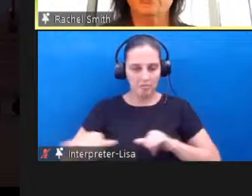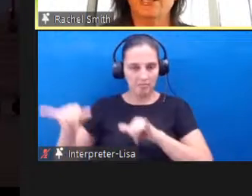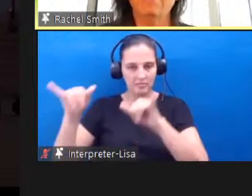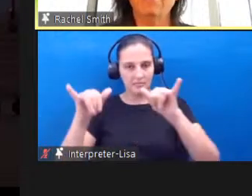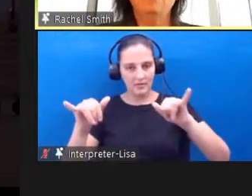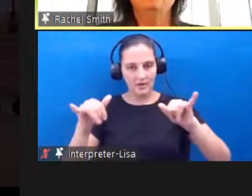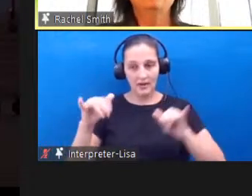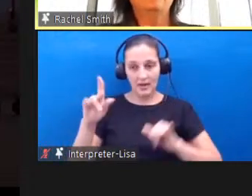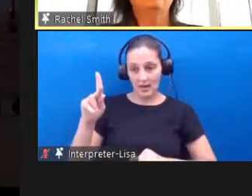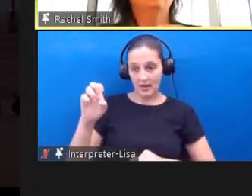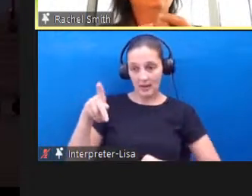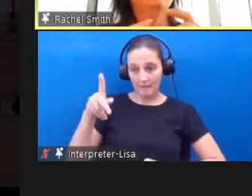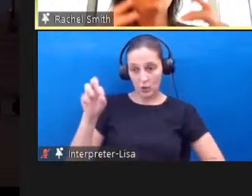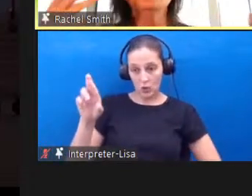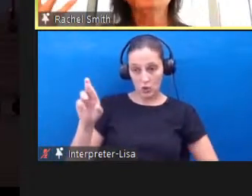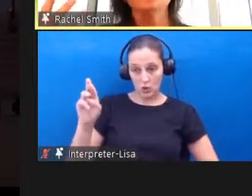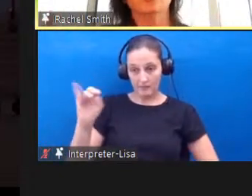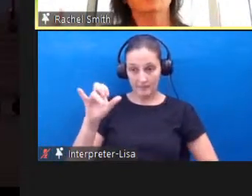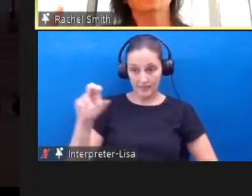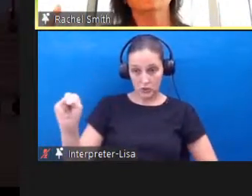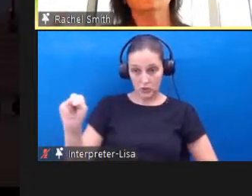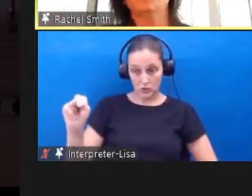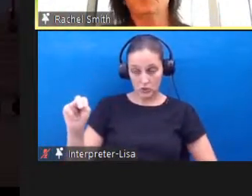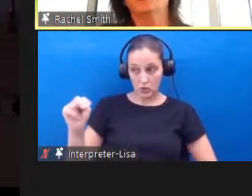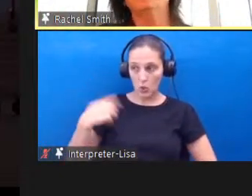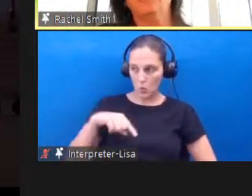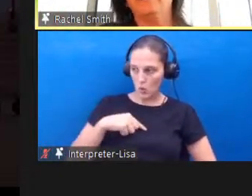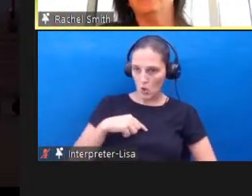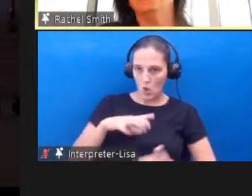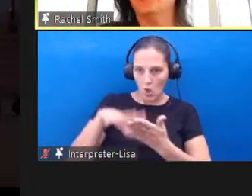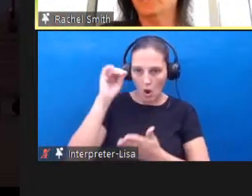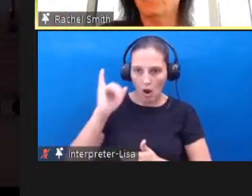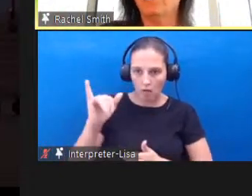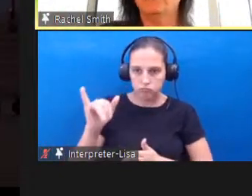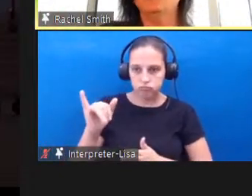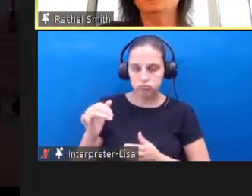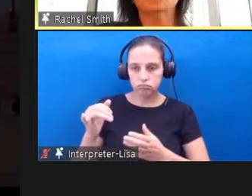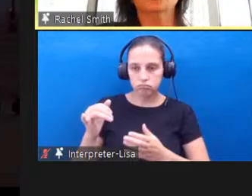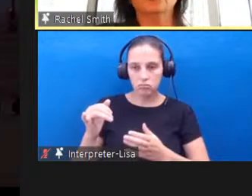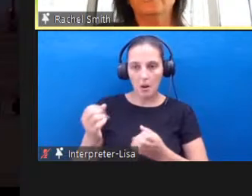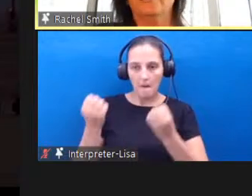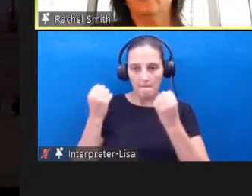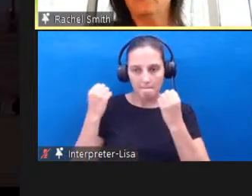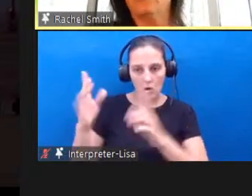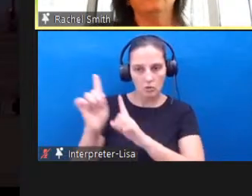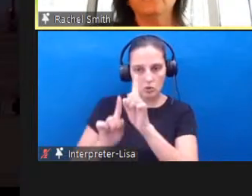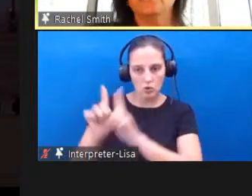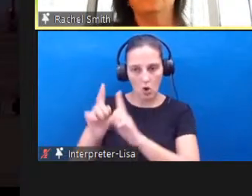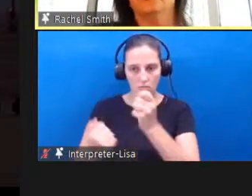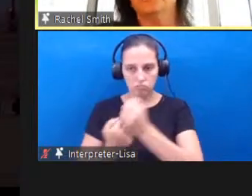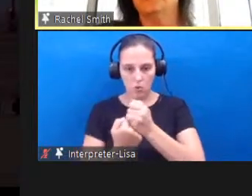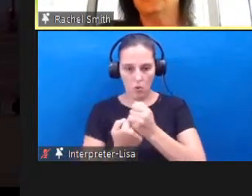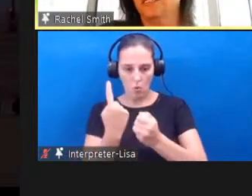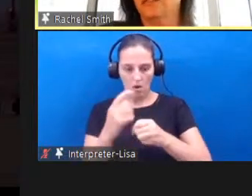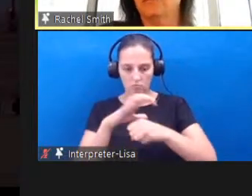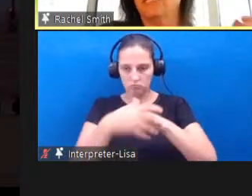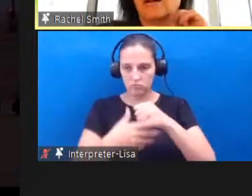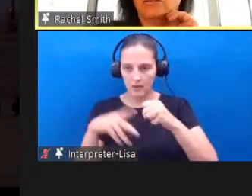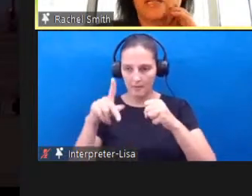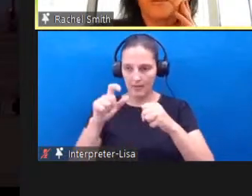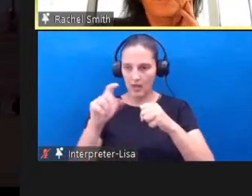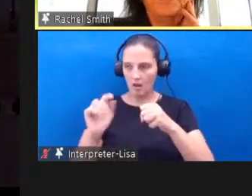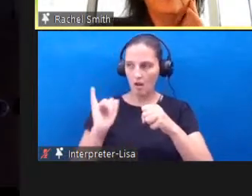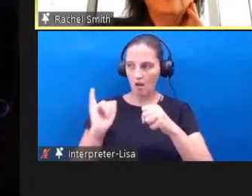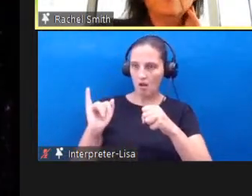Kepler mission that multiple stars supporting planets is very common. And so we're learning about all of these diverse systems